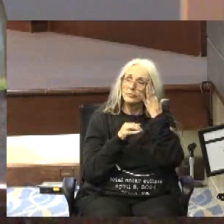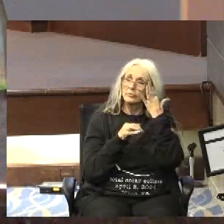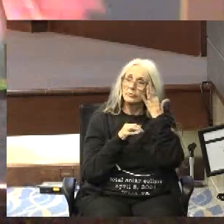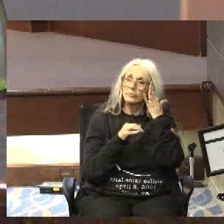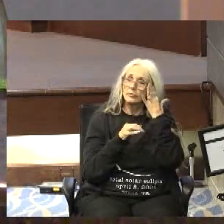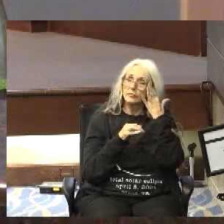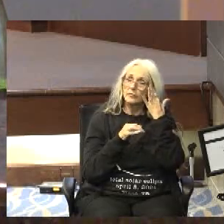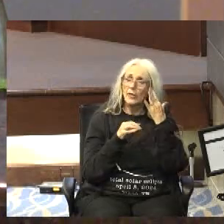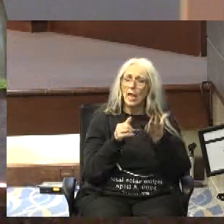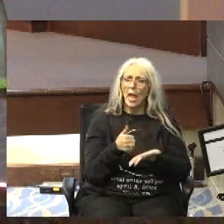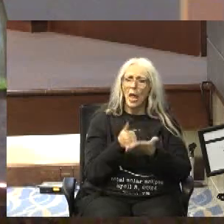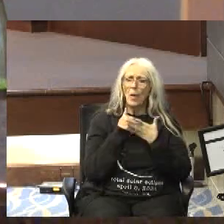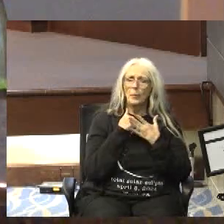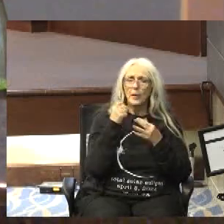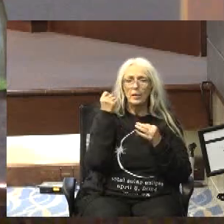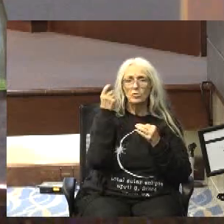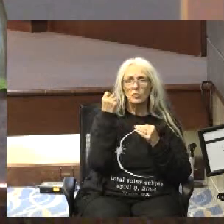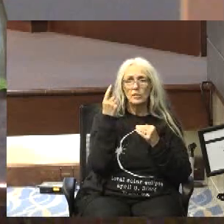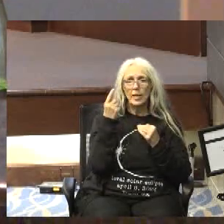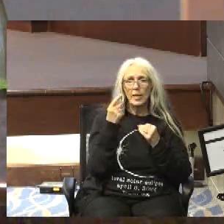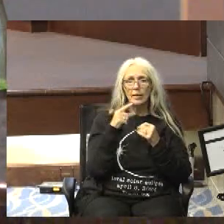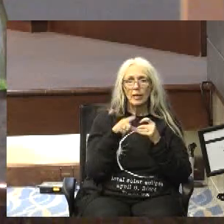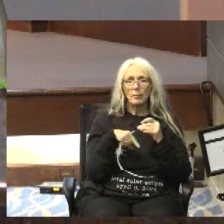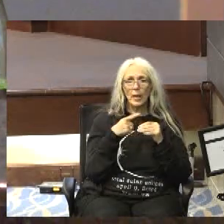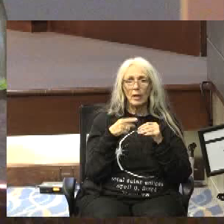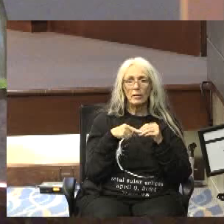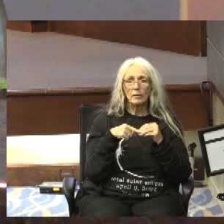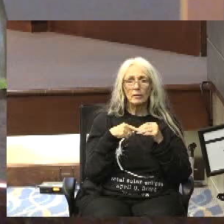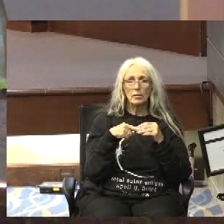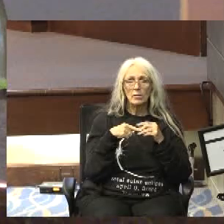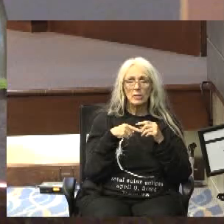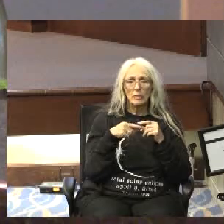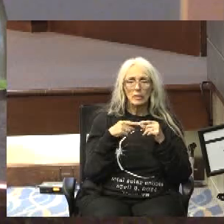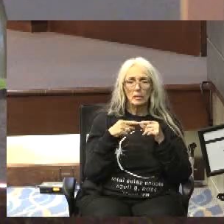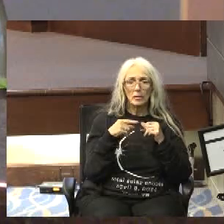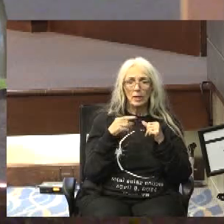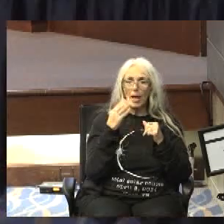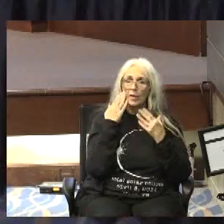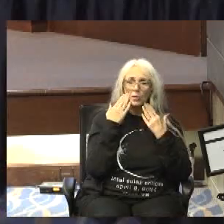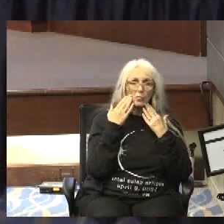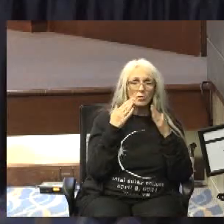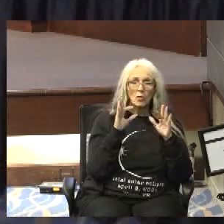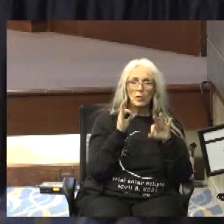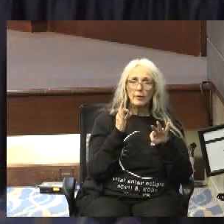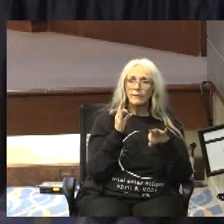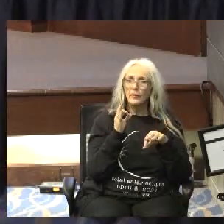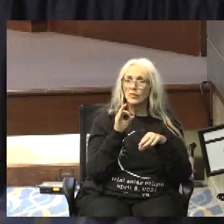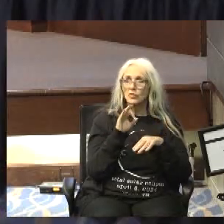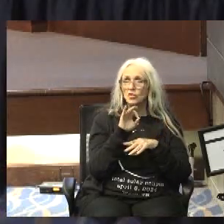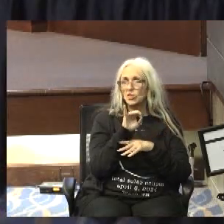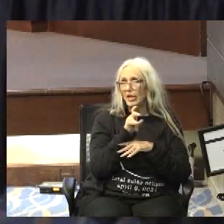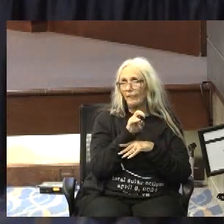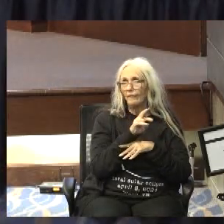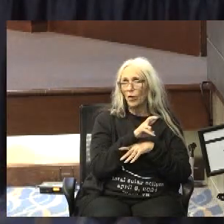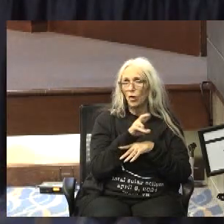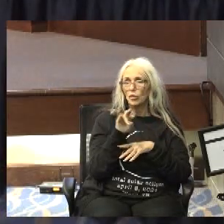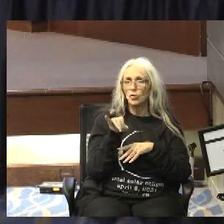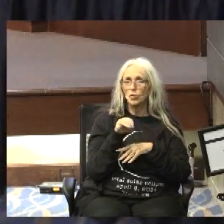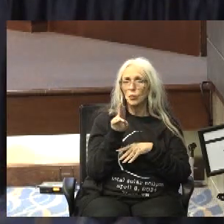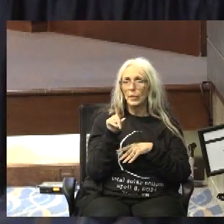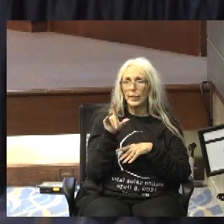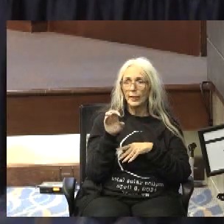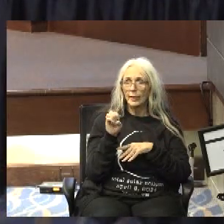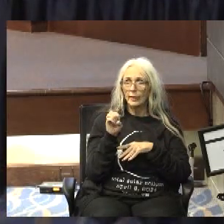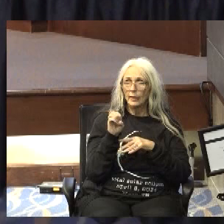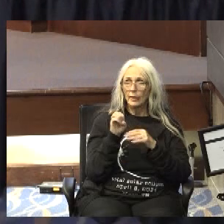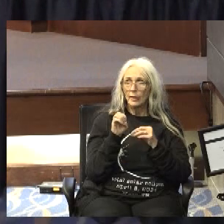Right. So, but help me understand about, yeah. So I think, I don't know if it was Julie or Jennifer, I can't recall which one spoke to the